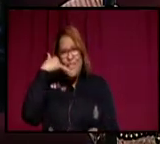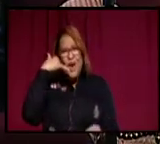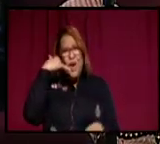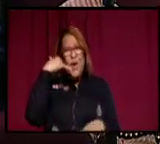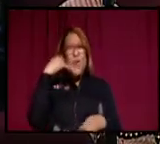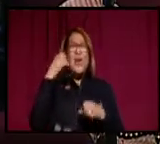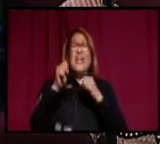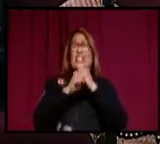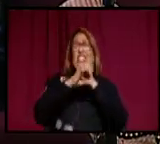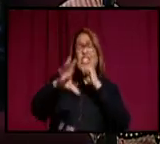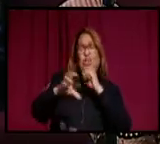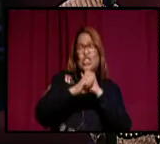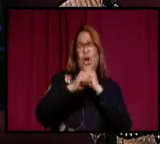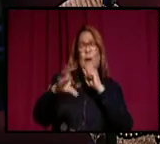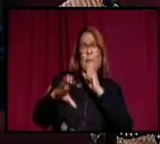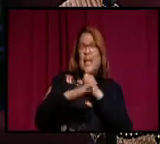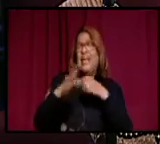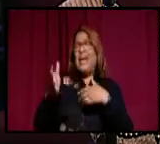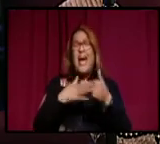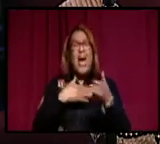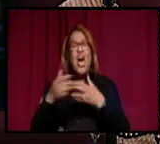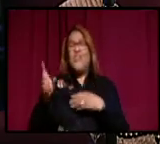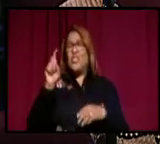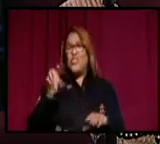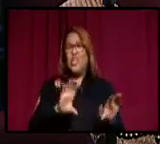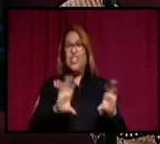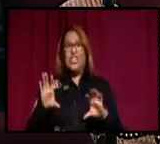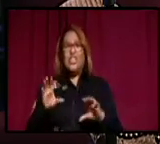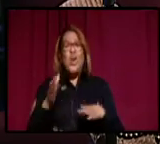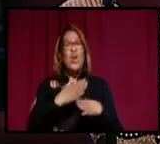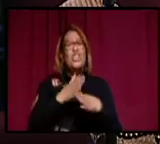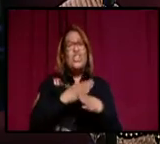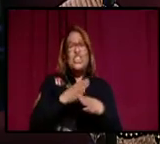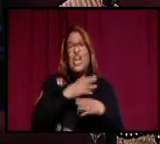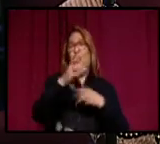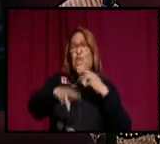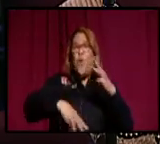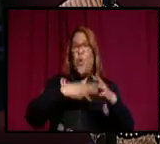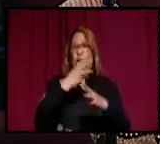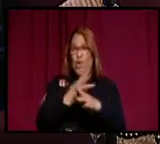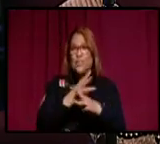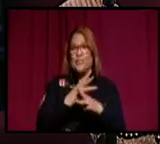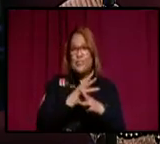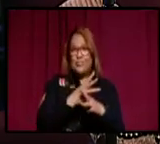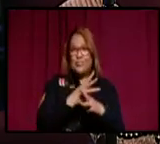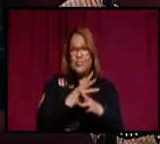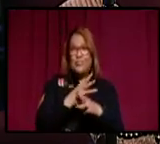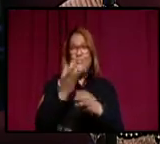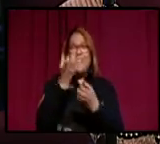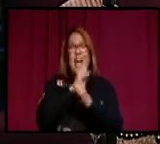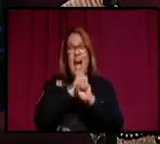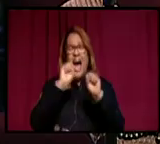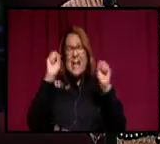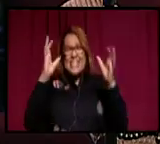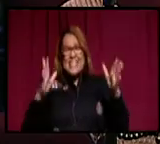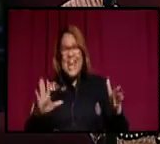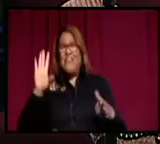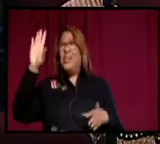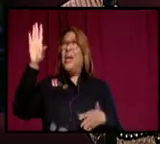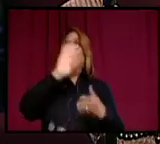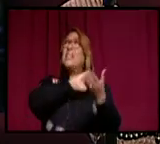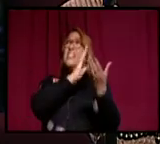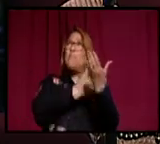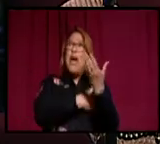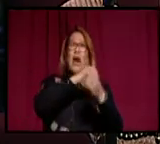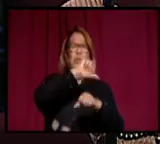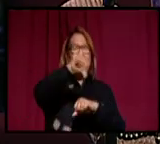of social media, well, however you've got to do it, let's share the world. Let's share with the world our Savior, his power, his